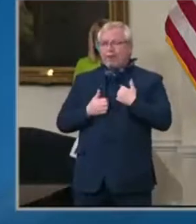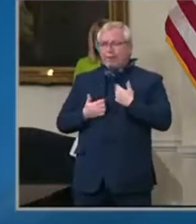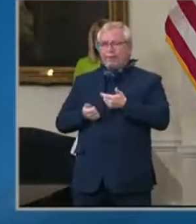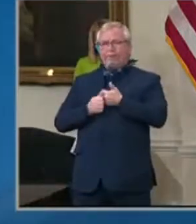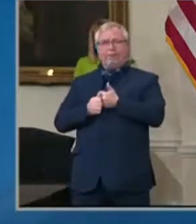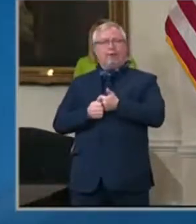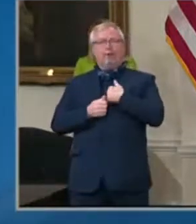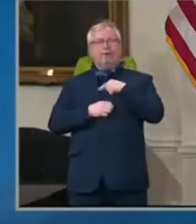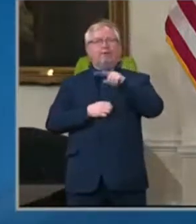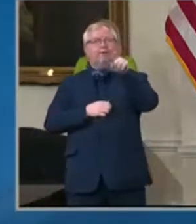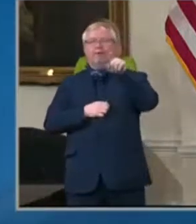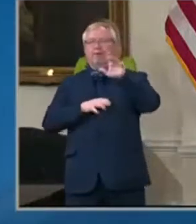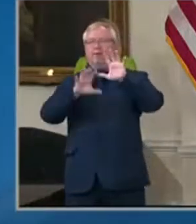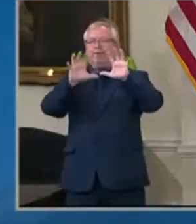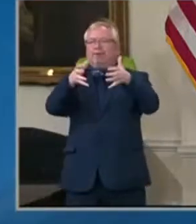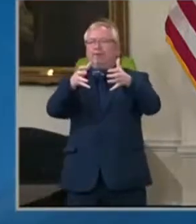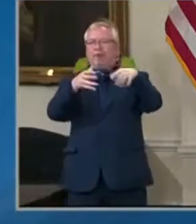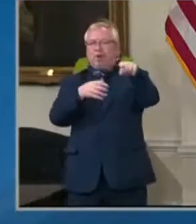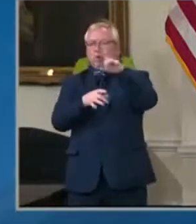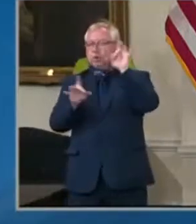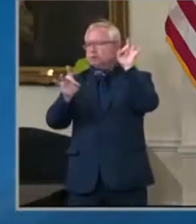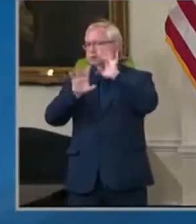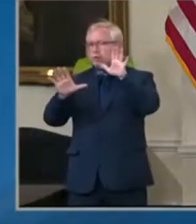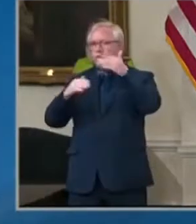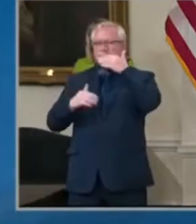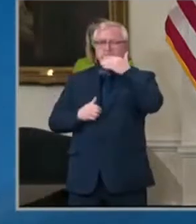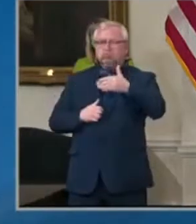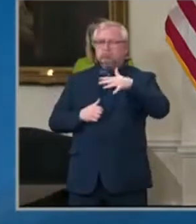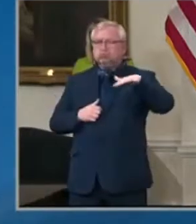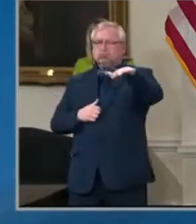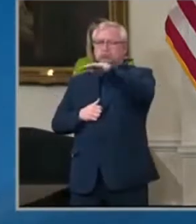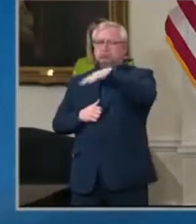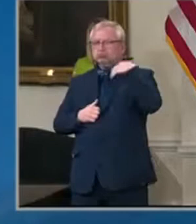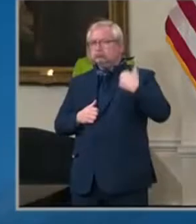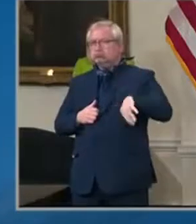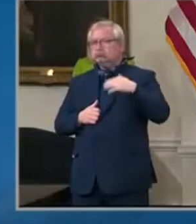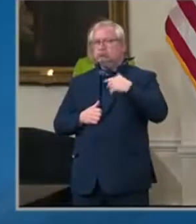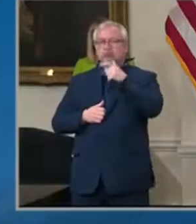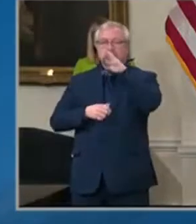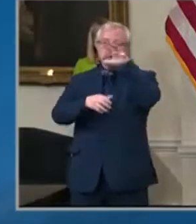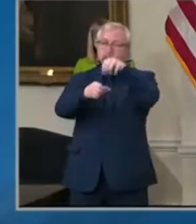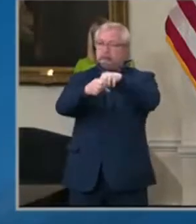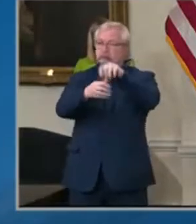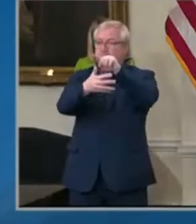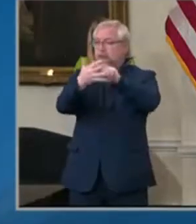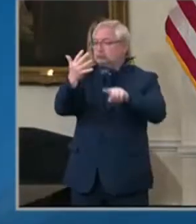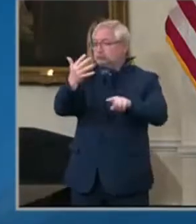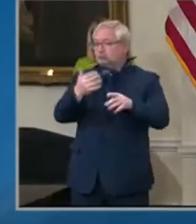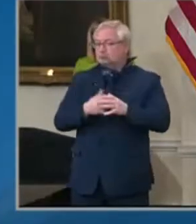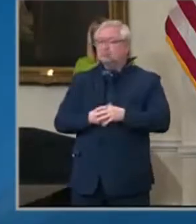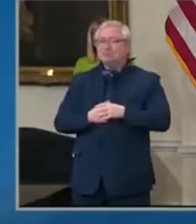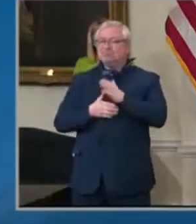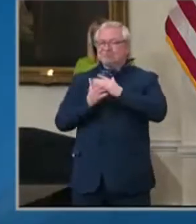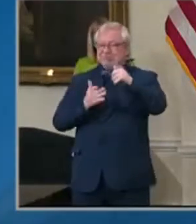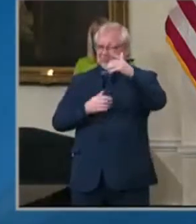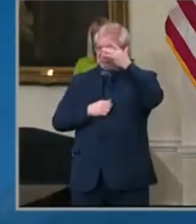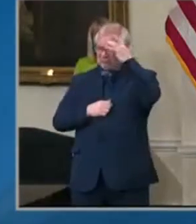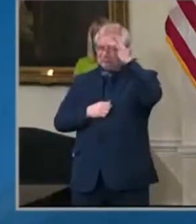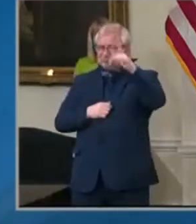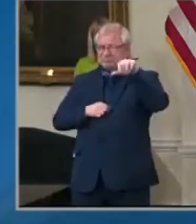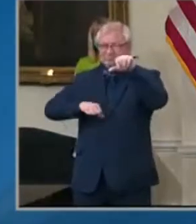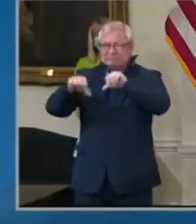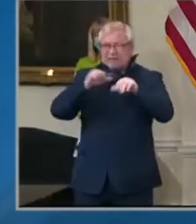incredible coronavirus response team, which includes some of the smartest scientists and public